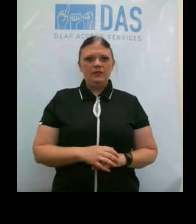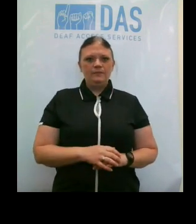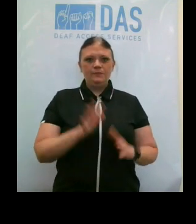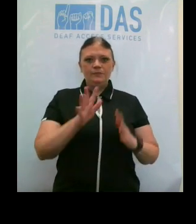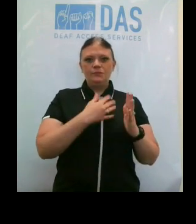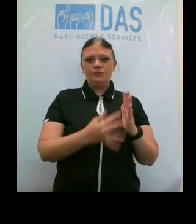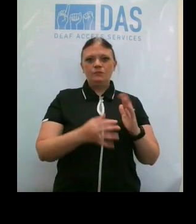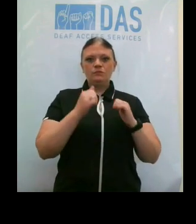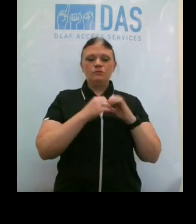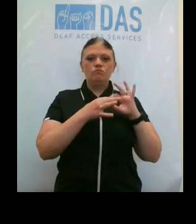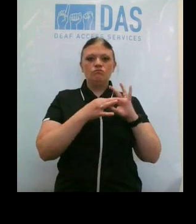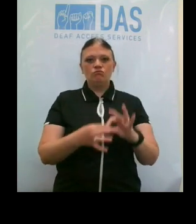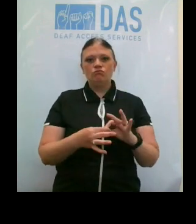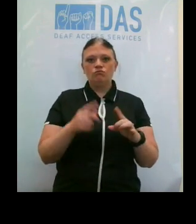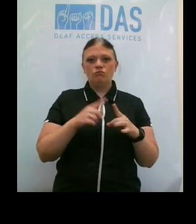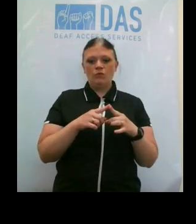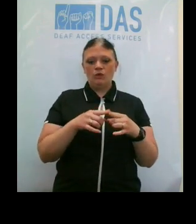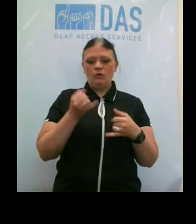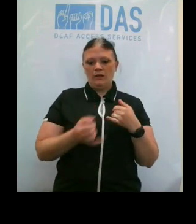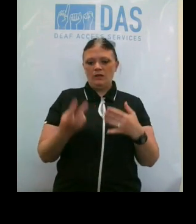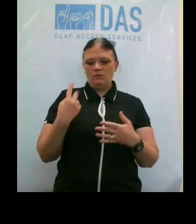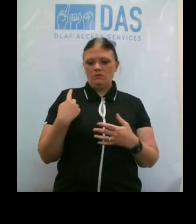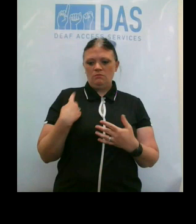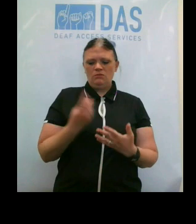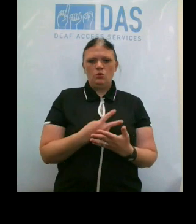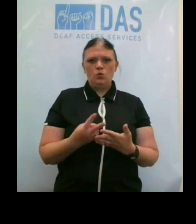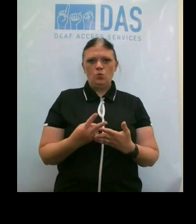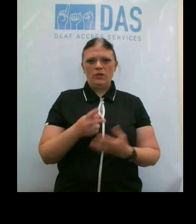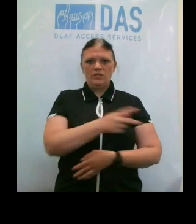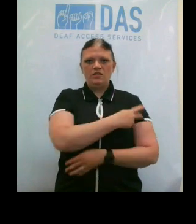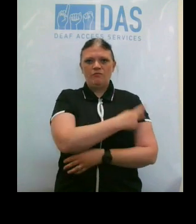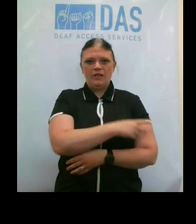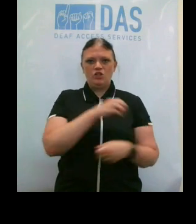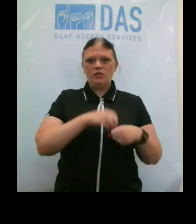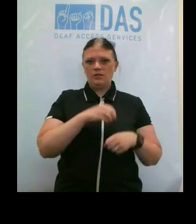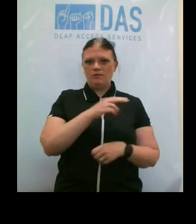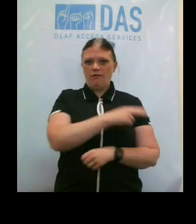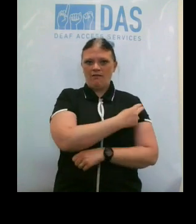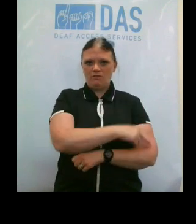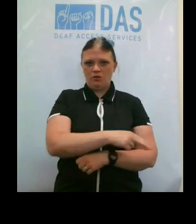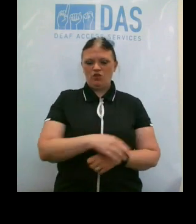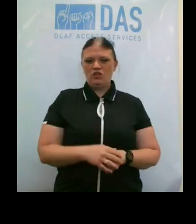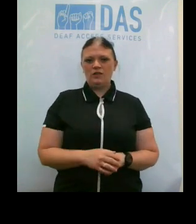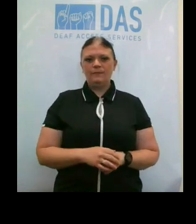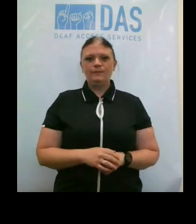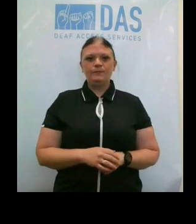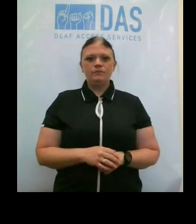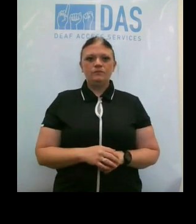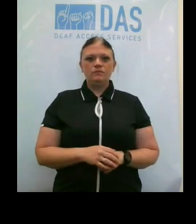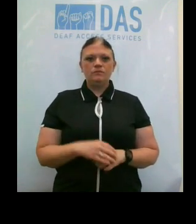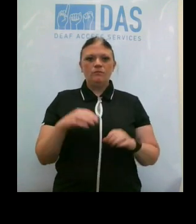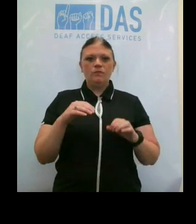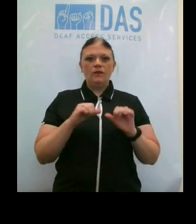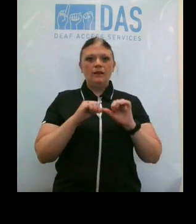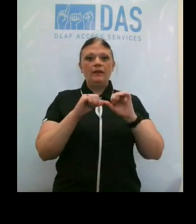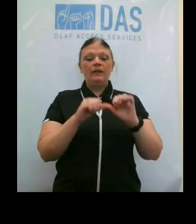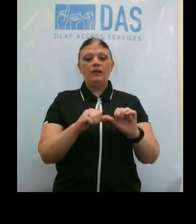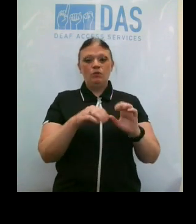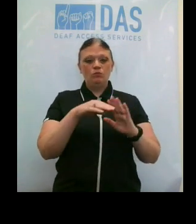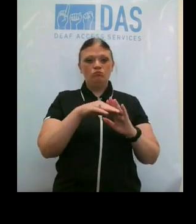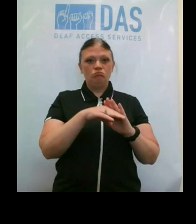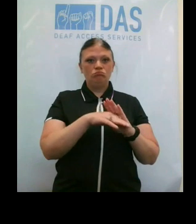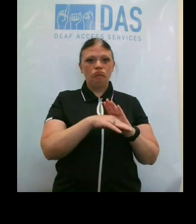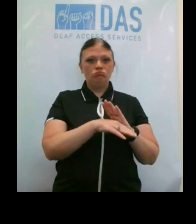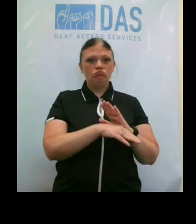regards to what was the last 2 weeks of patients in Erie County hospitals. The continual decline with